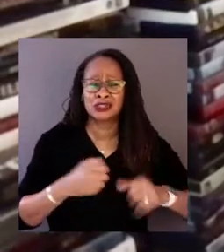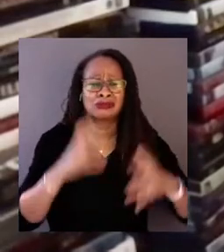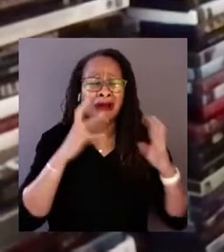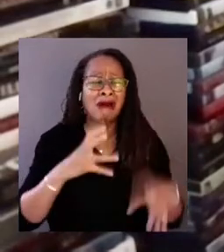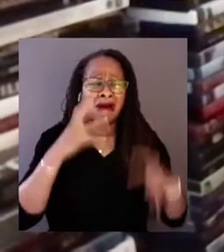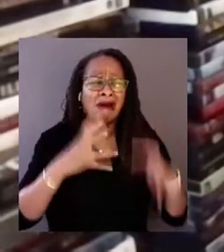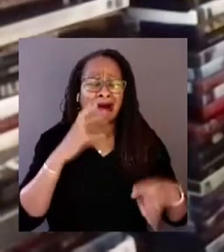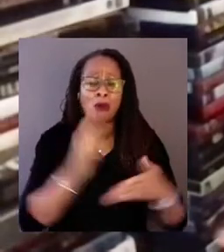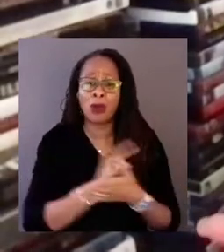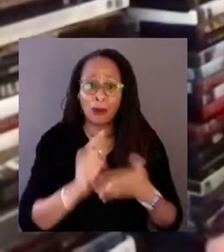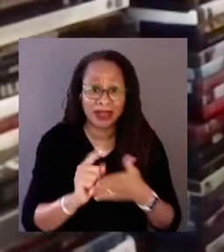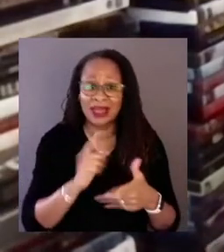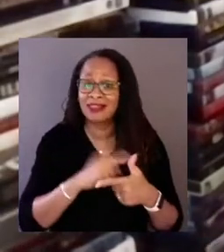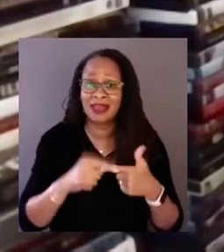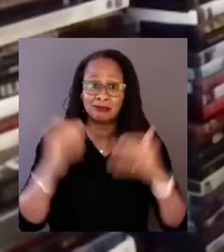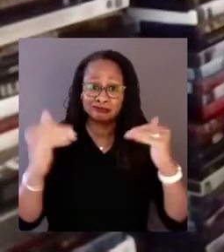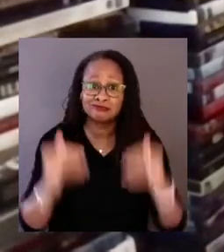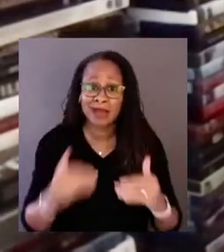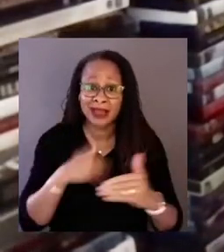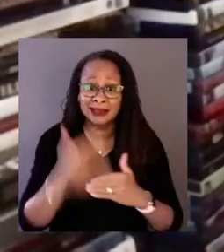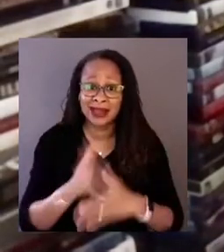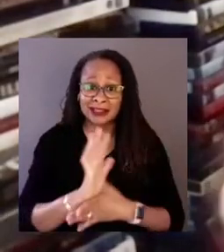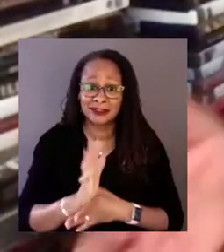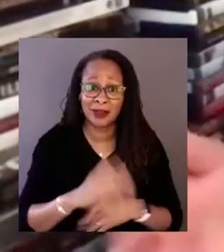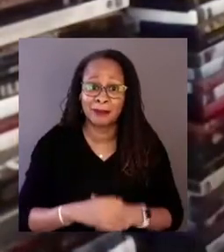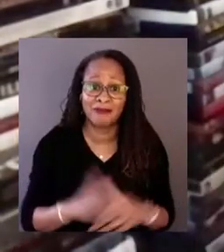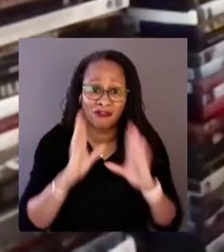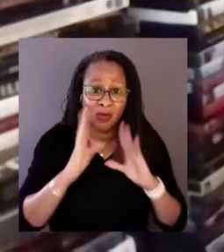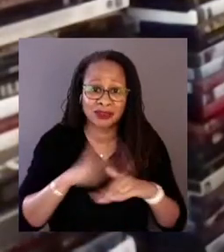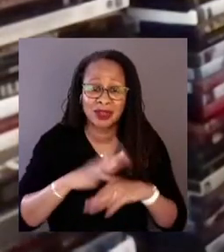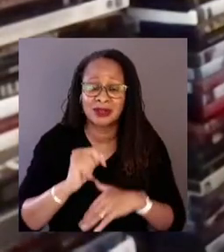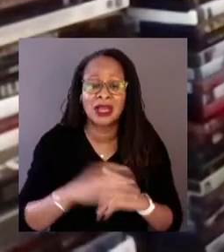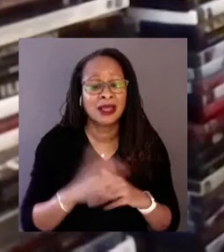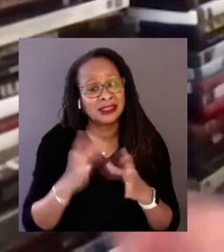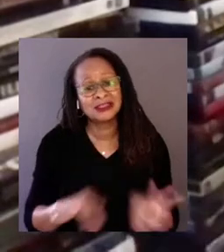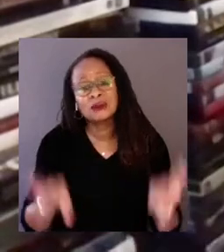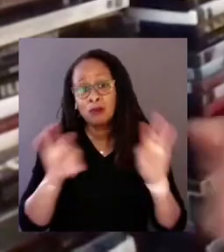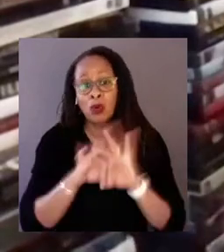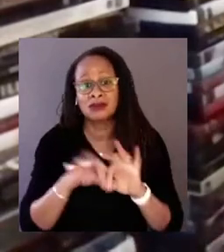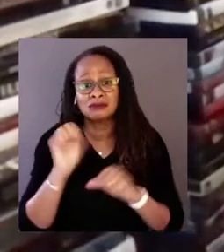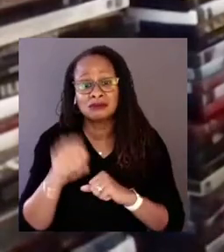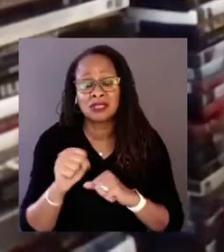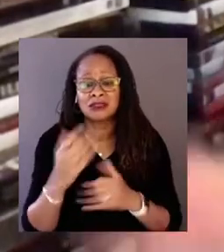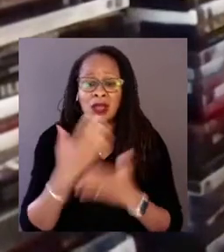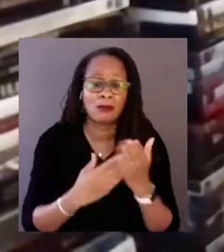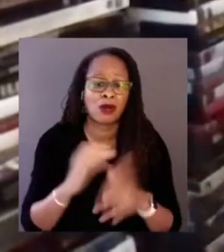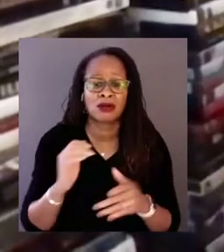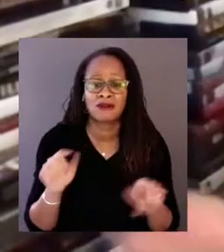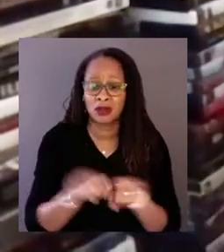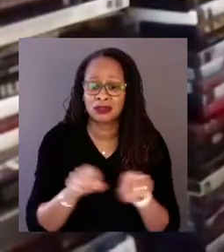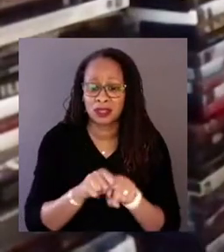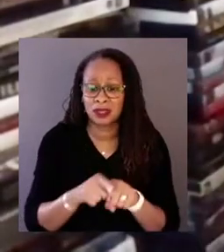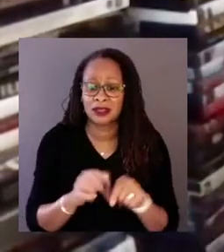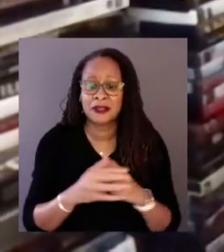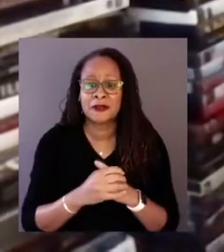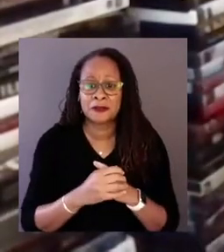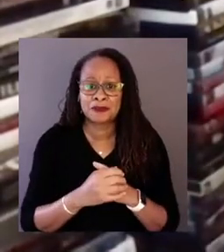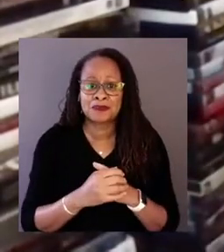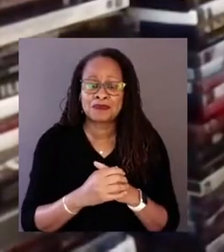film. But it is important. It's part of also, I guess, the